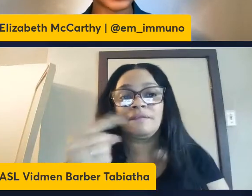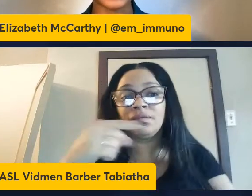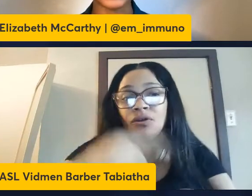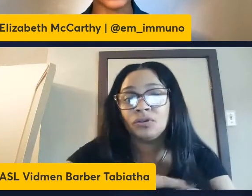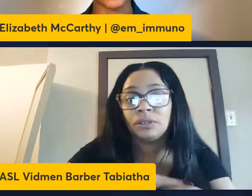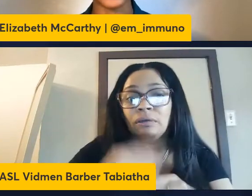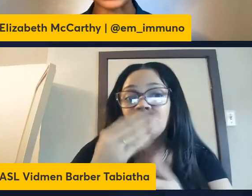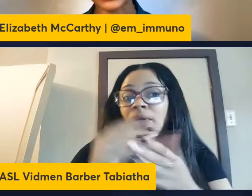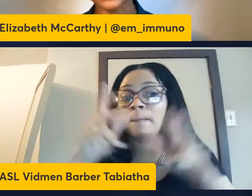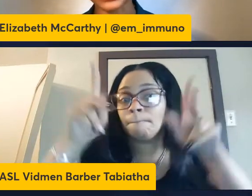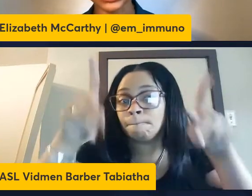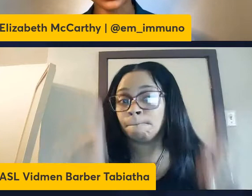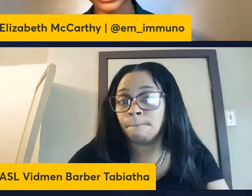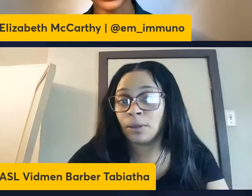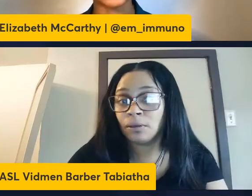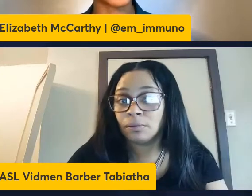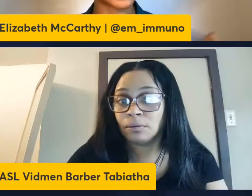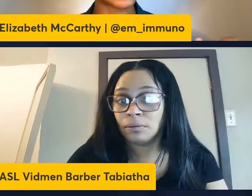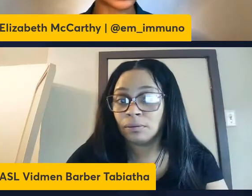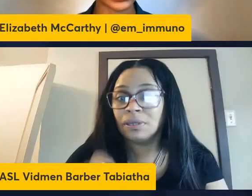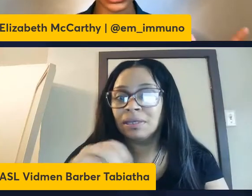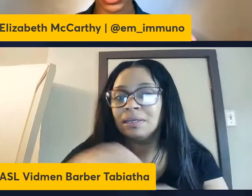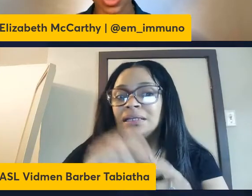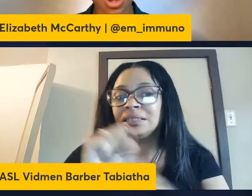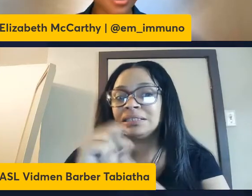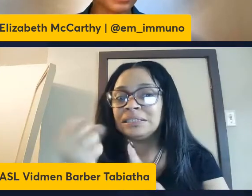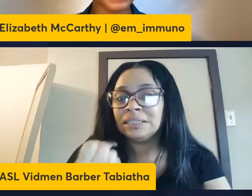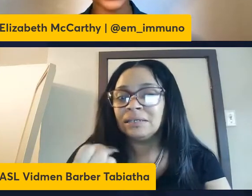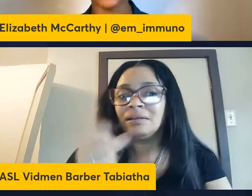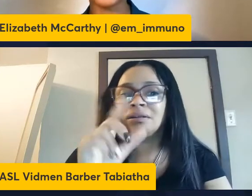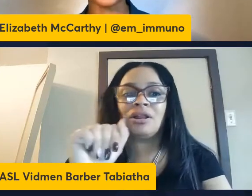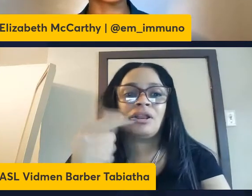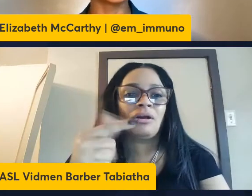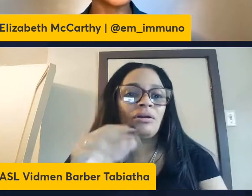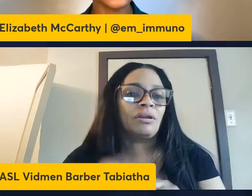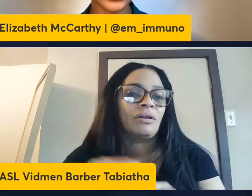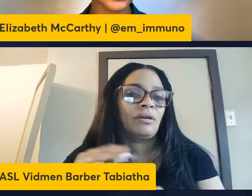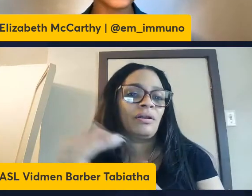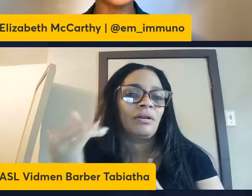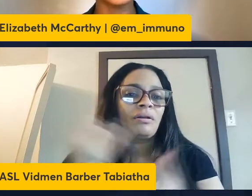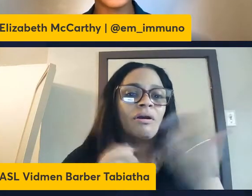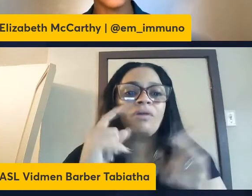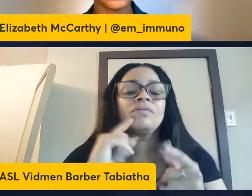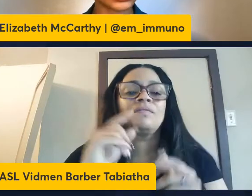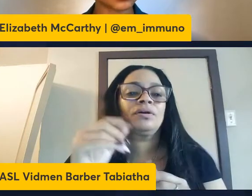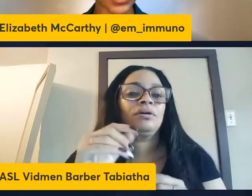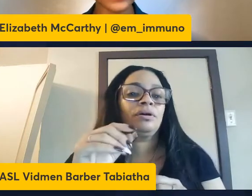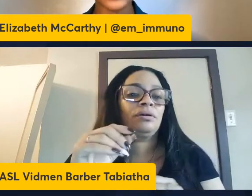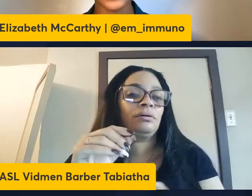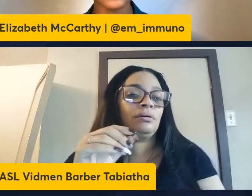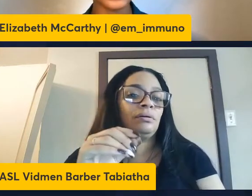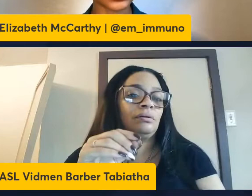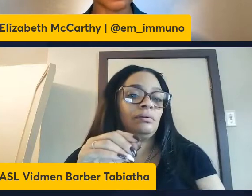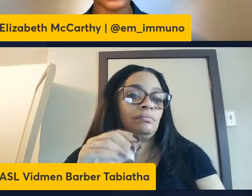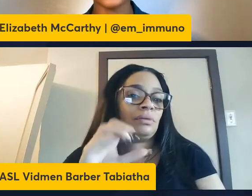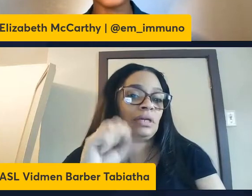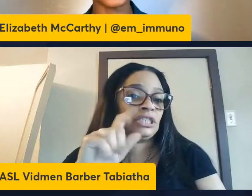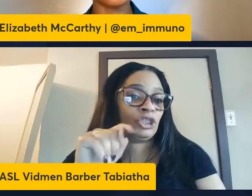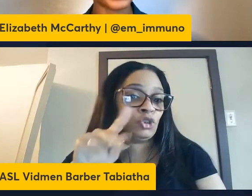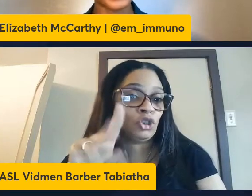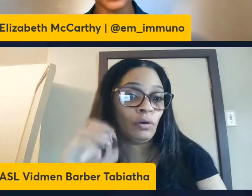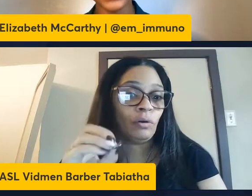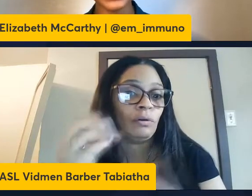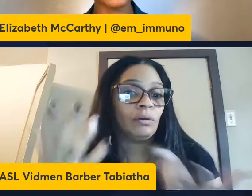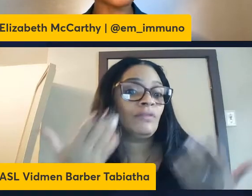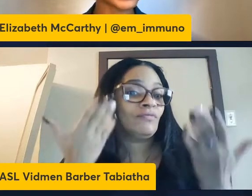that someone, a very specific situation is like logging onto R, maybe they're opening R Studio, and you can just right there in the terminal